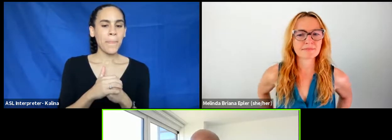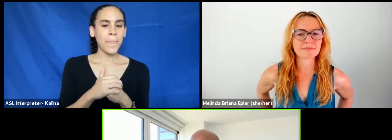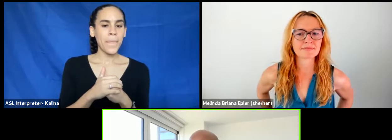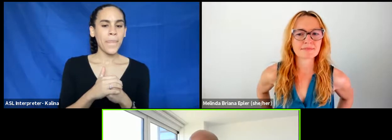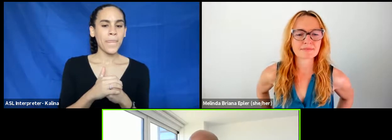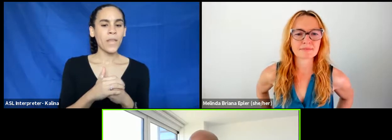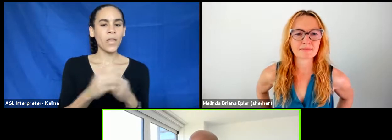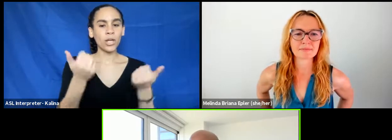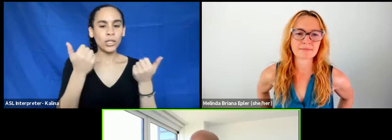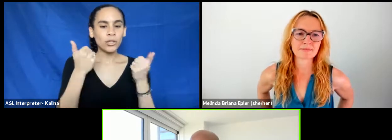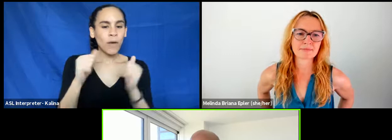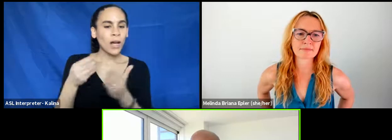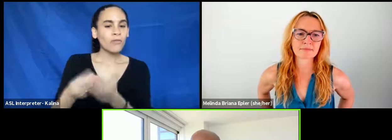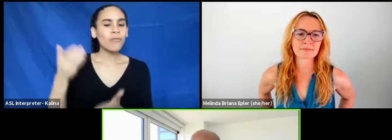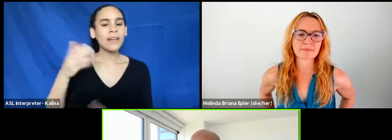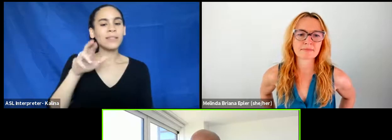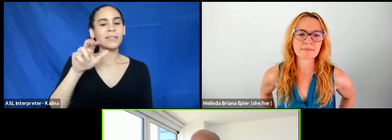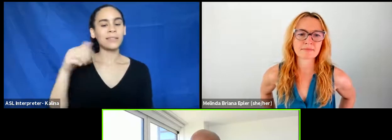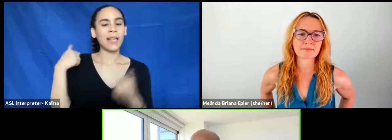eventually,